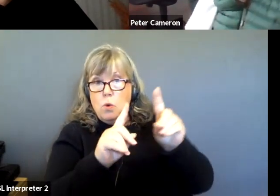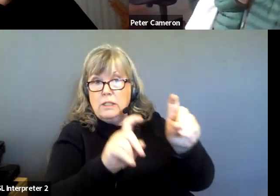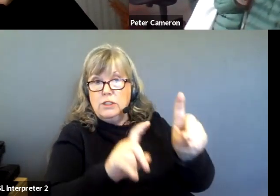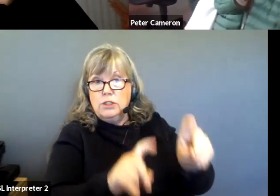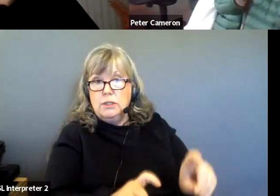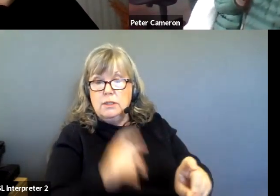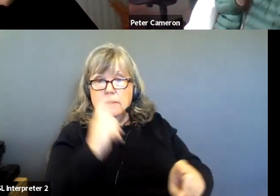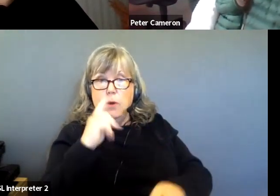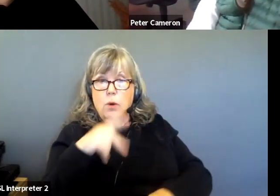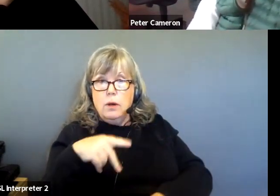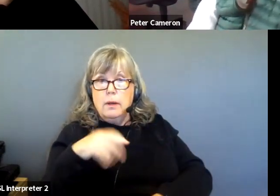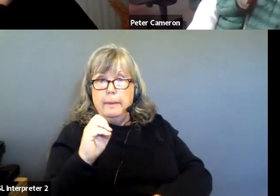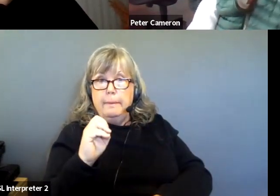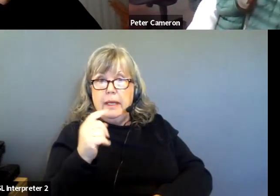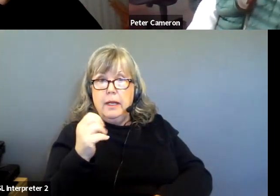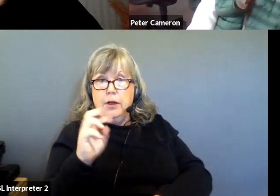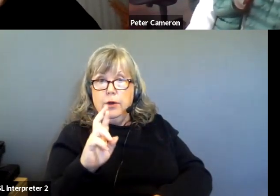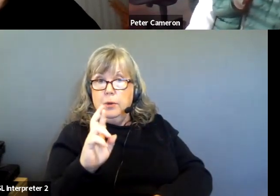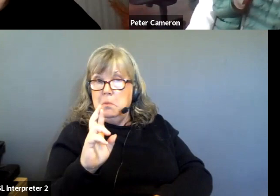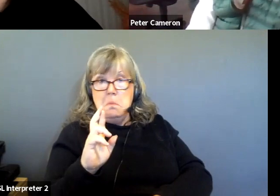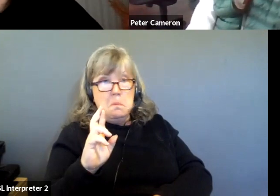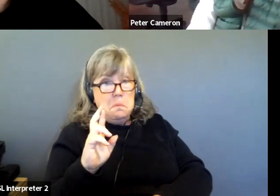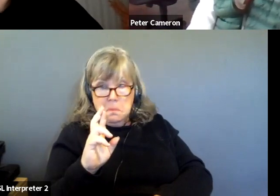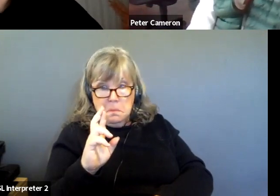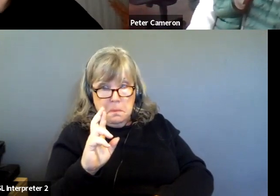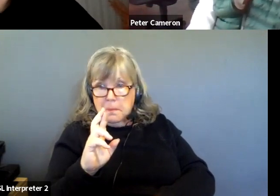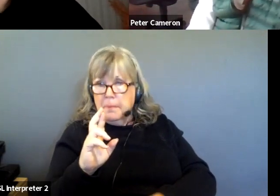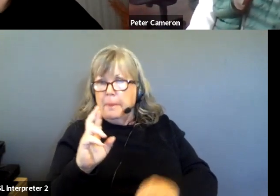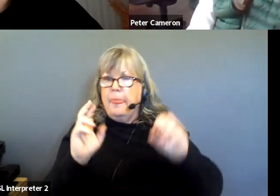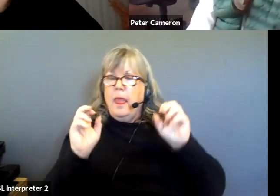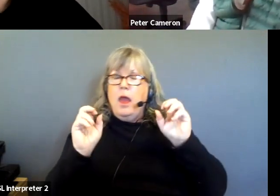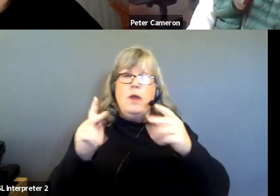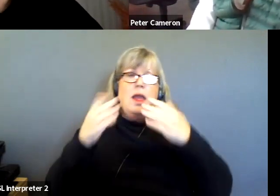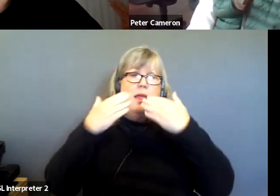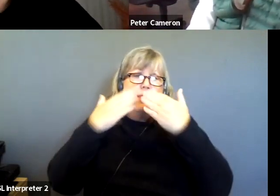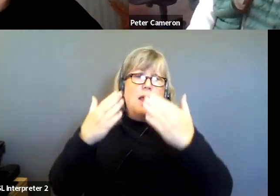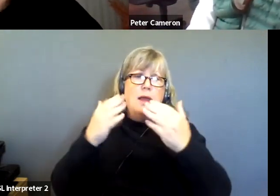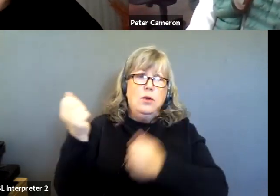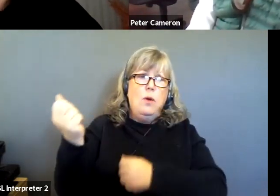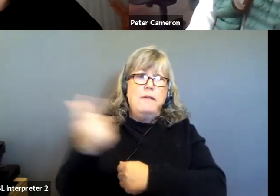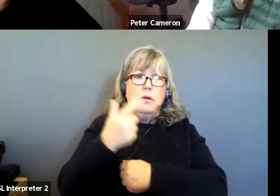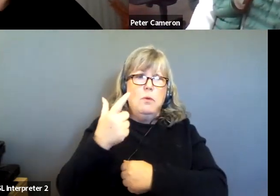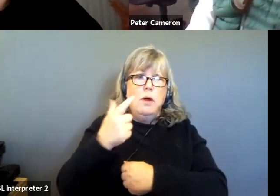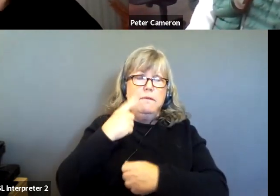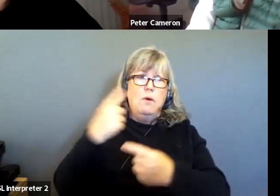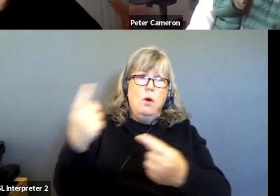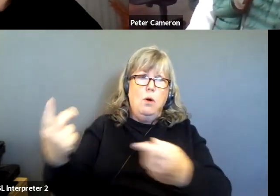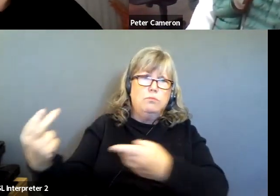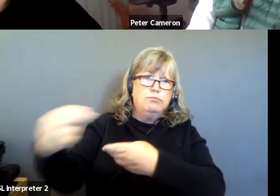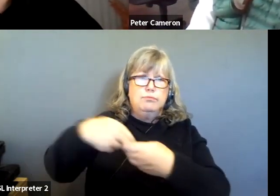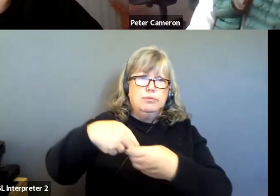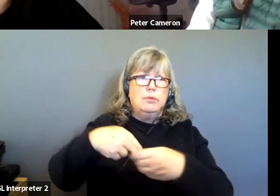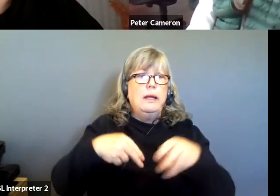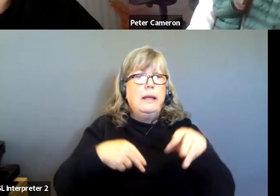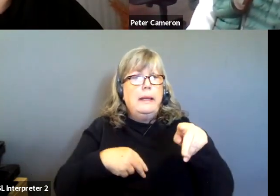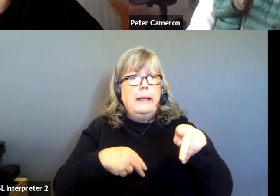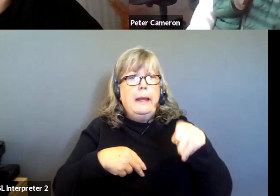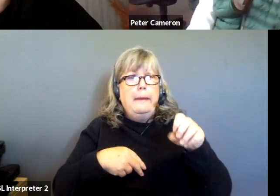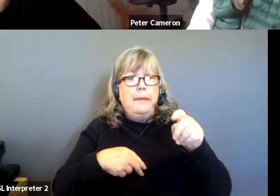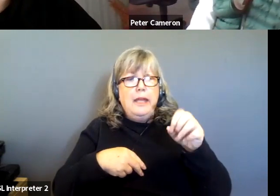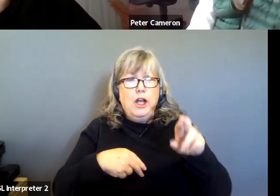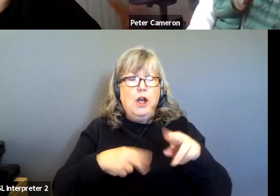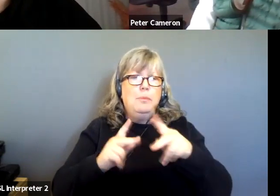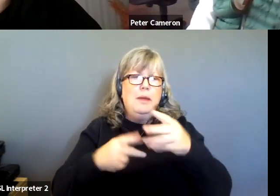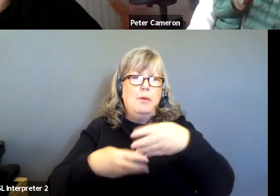No. So thanks everyone for coming today. Peter, thank you so much for coming. We're getting some thank yous in the